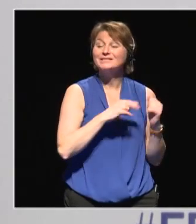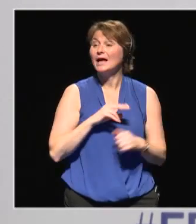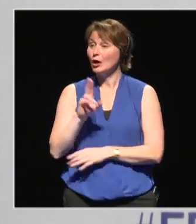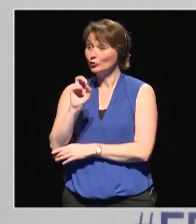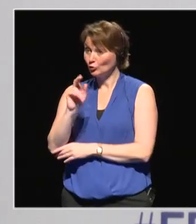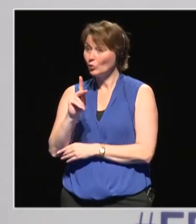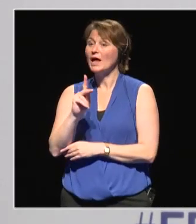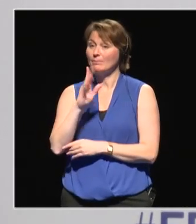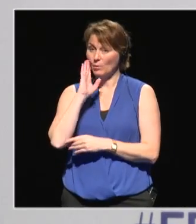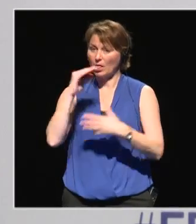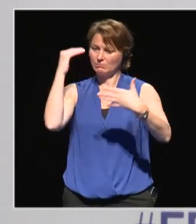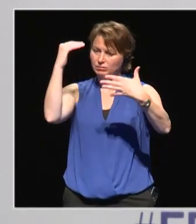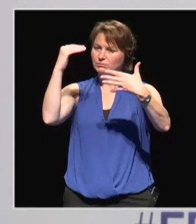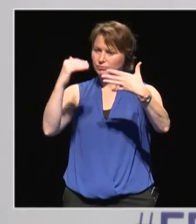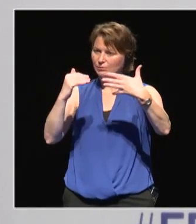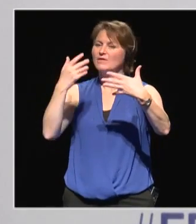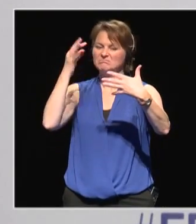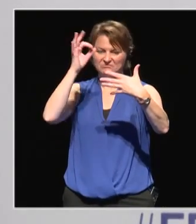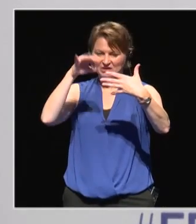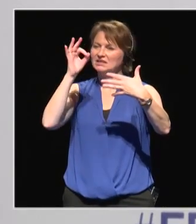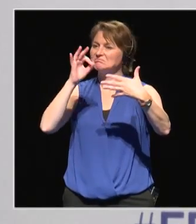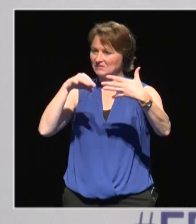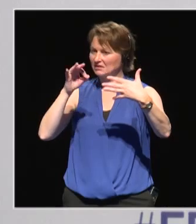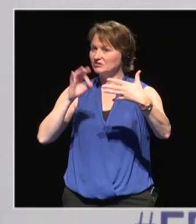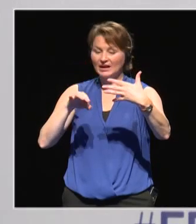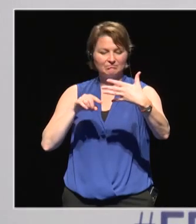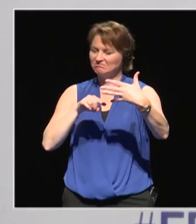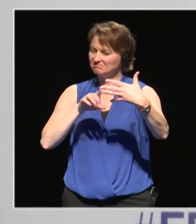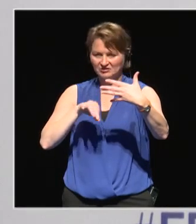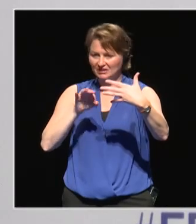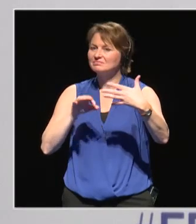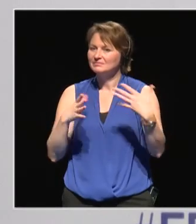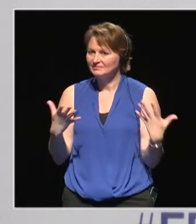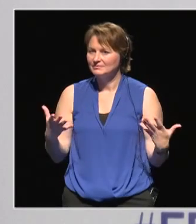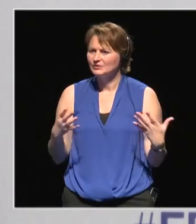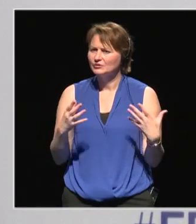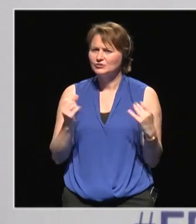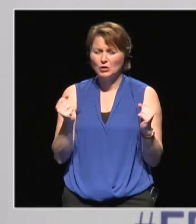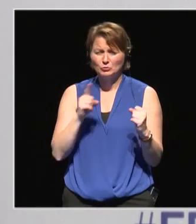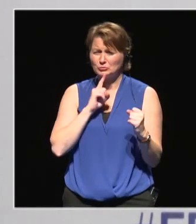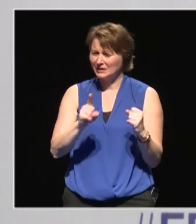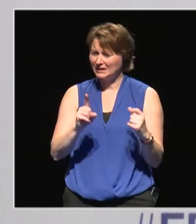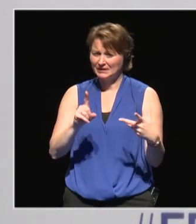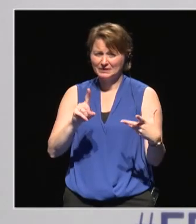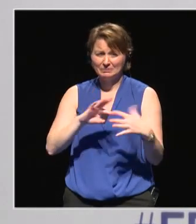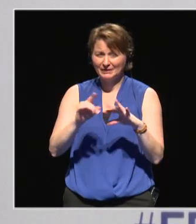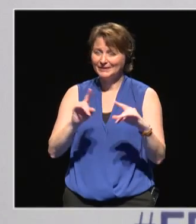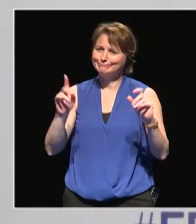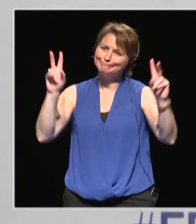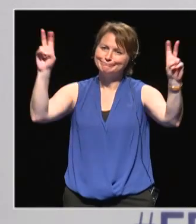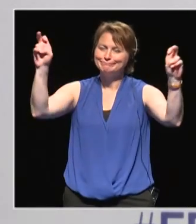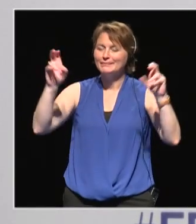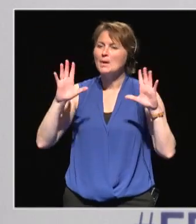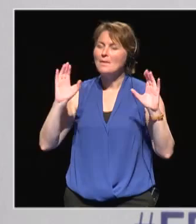which countries are doing as they need to and which countries are not. So we have a mountain to climb before